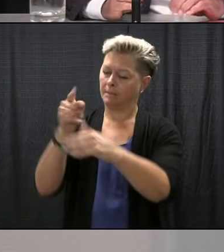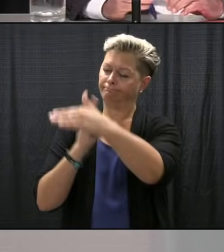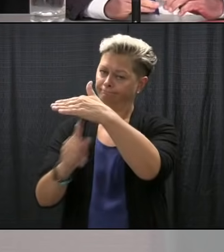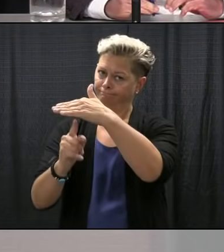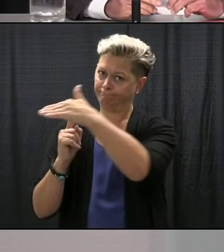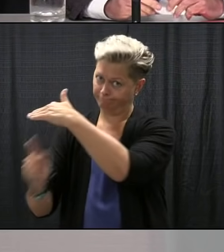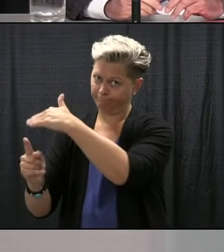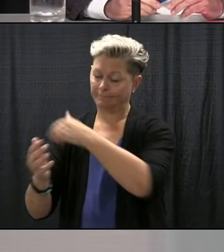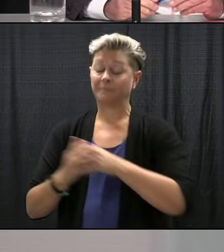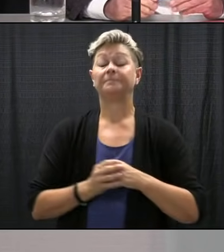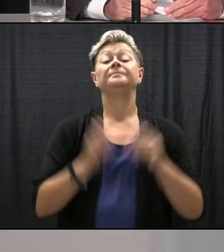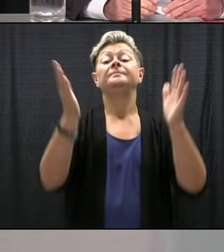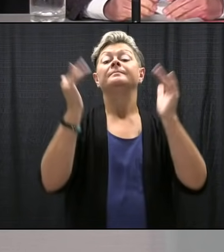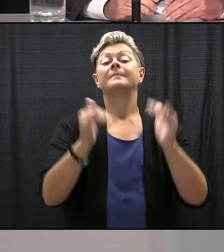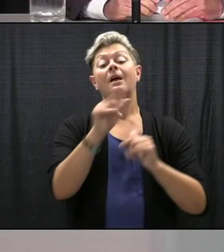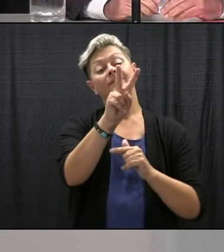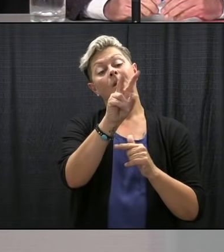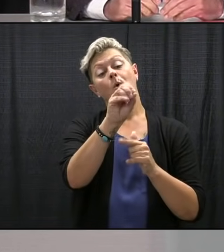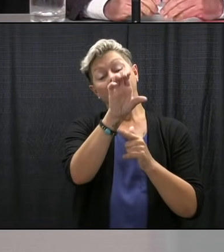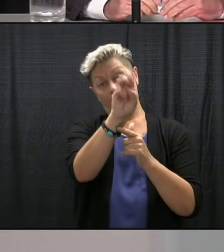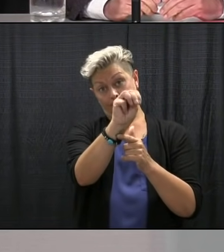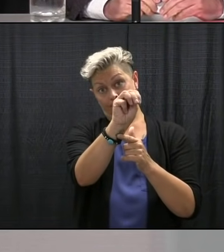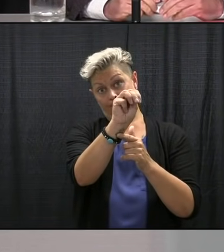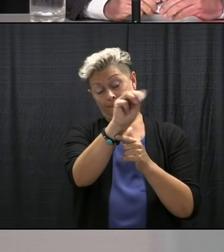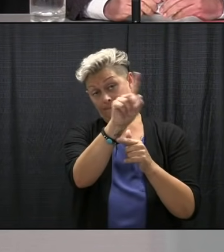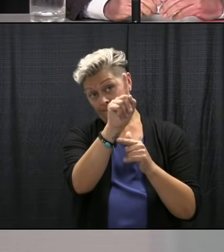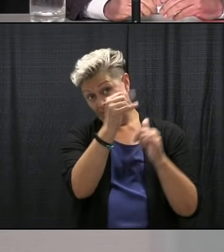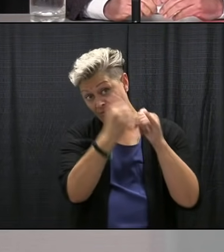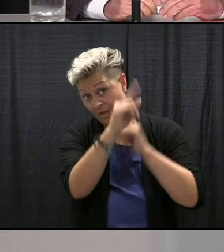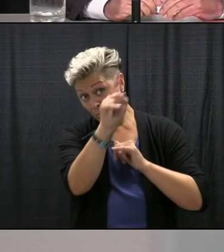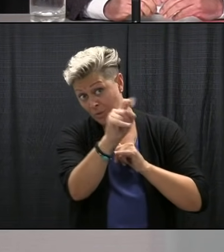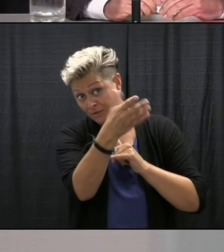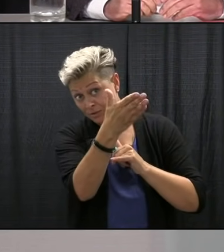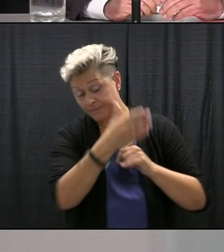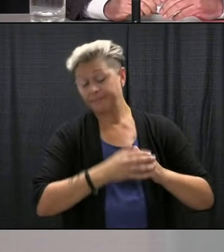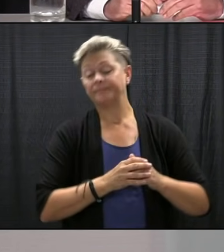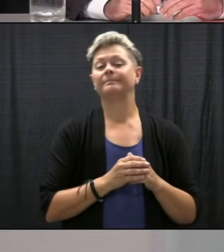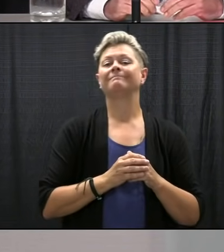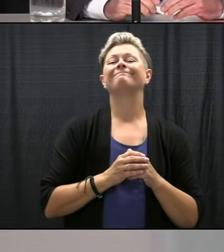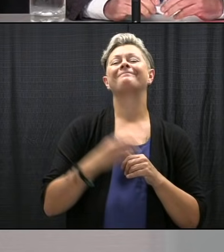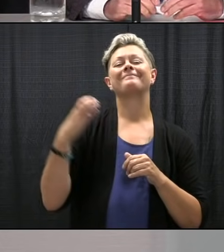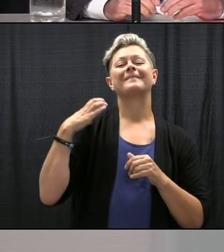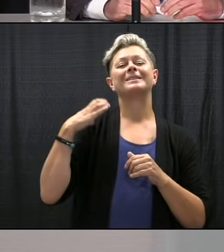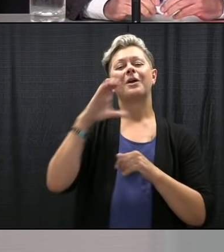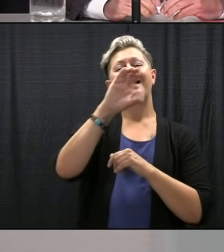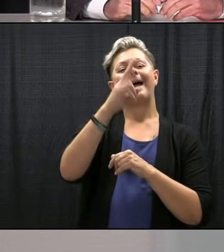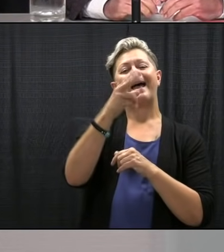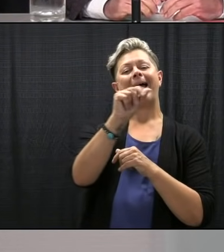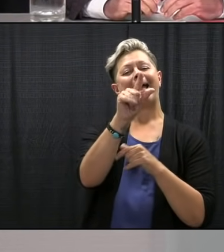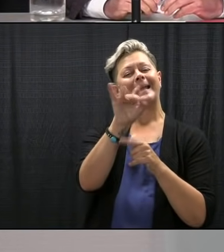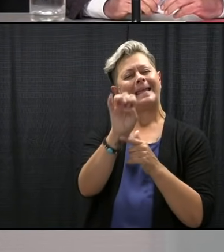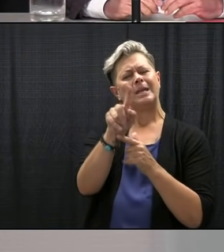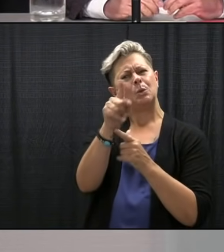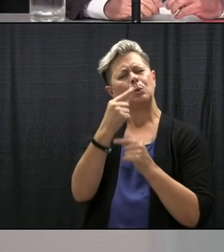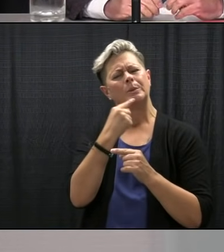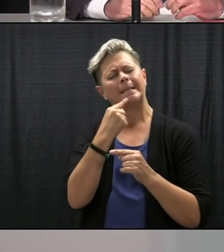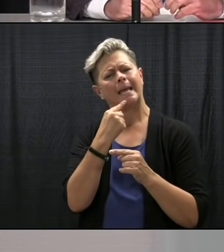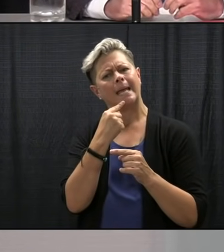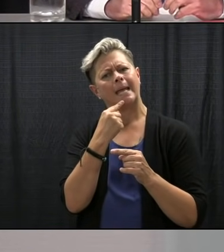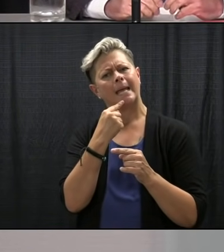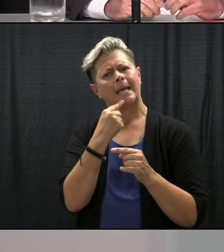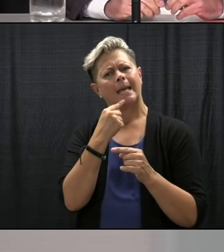Richard Duggan with VOCM. Do you have a final question? Yes, Minister Haggie, in your opening remarks, you said that you've